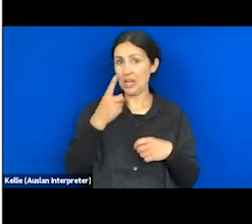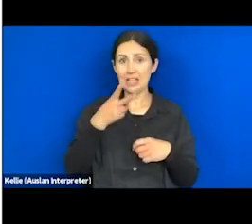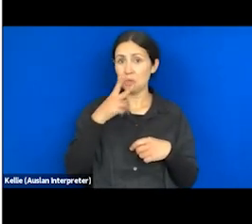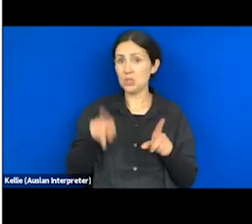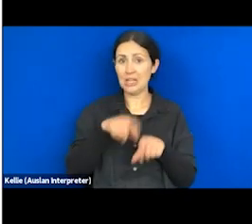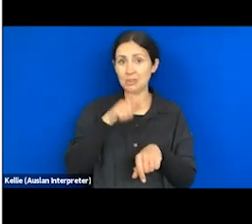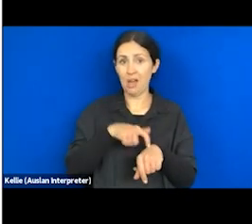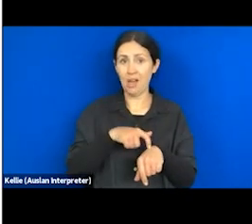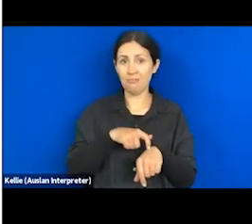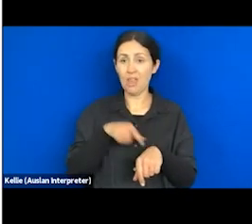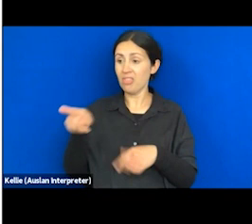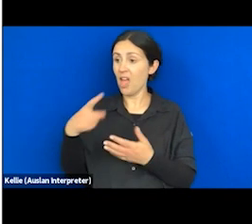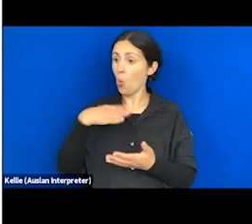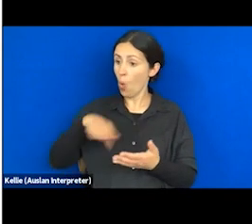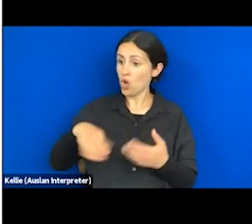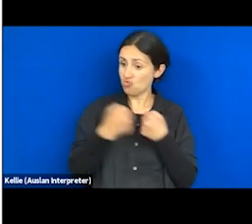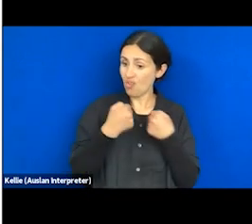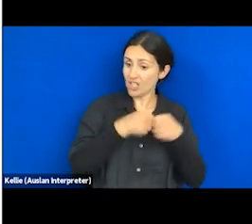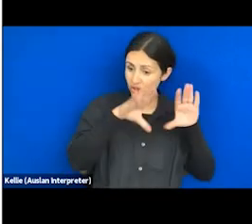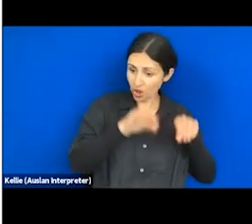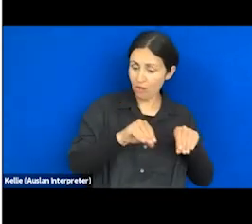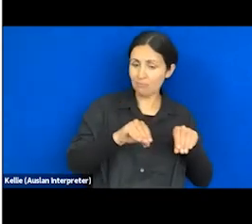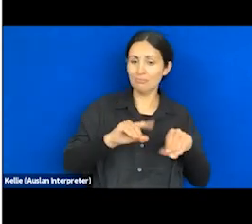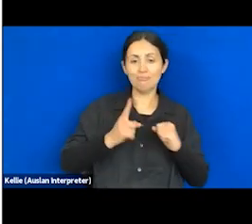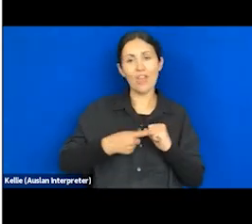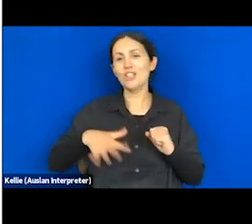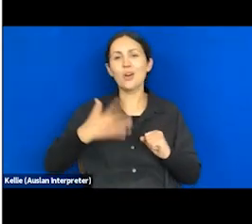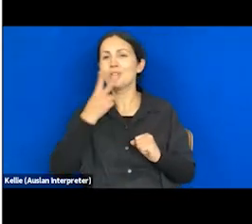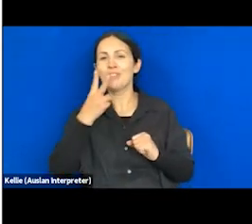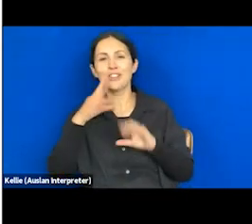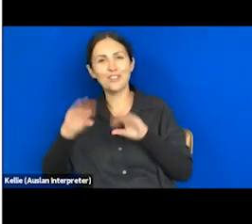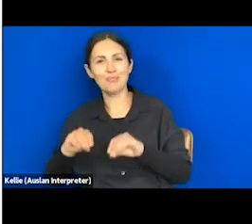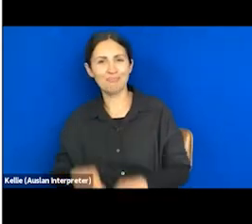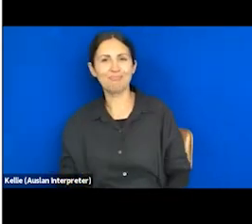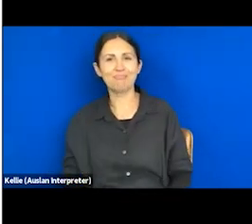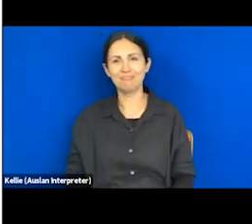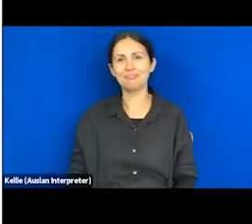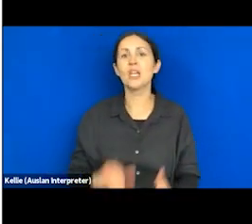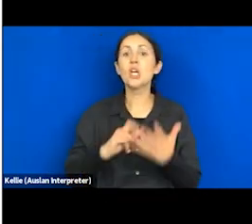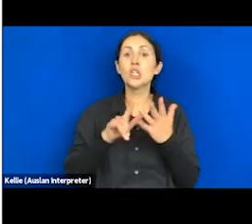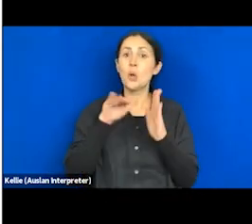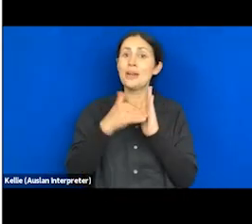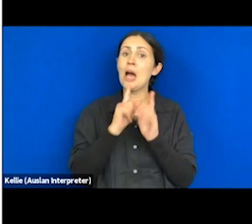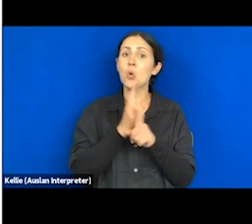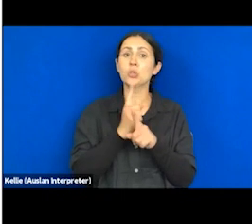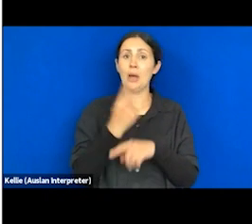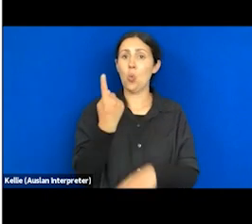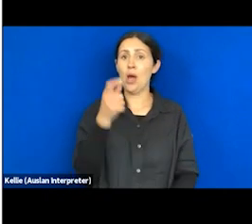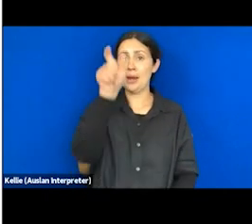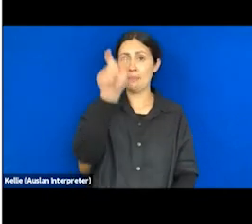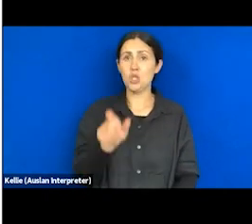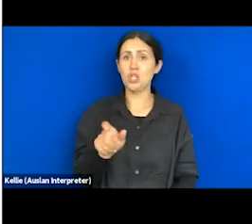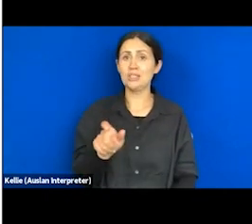Finally, I'd just like to finish with a small case report. And this is just to highlight the client experiences of withdrawal